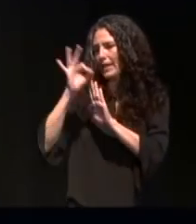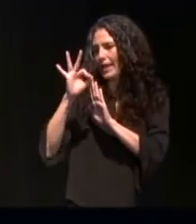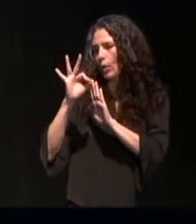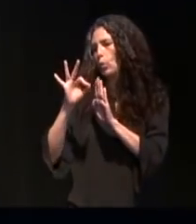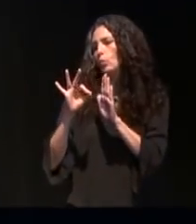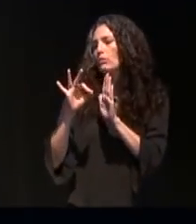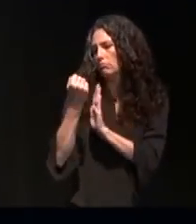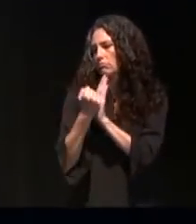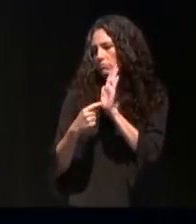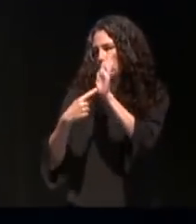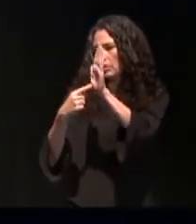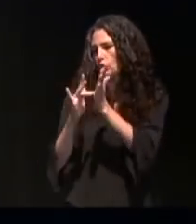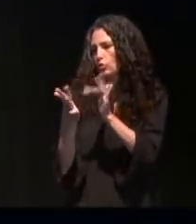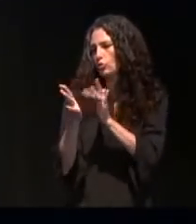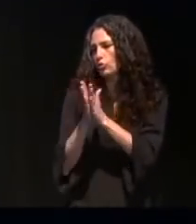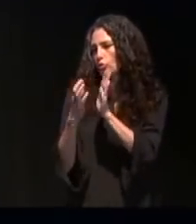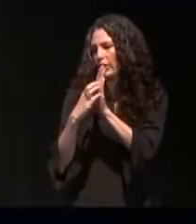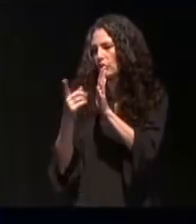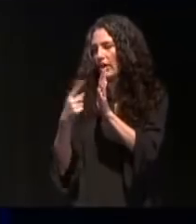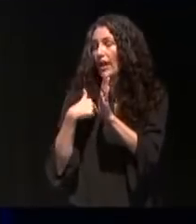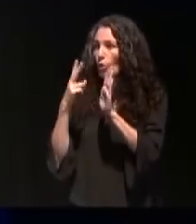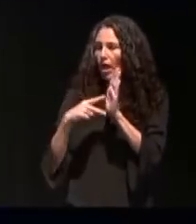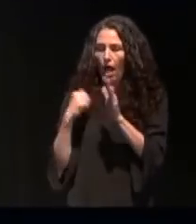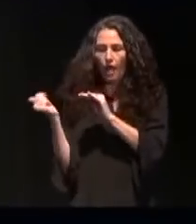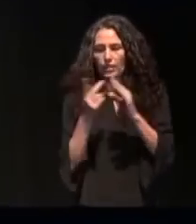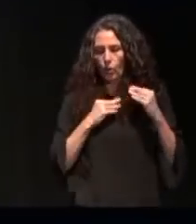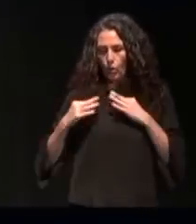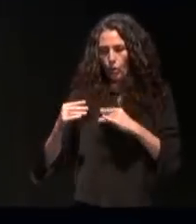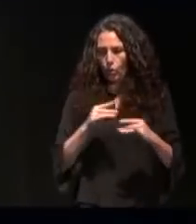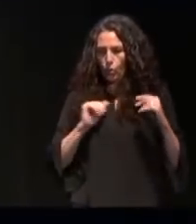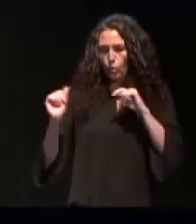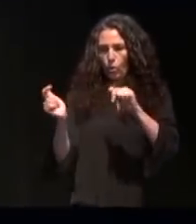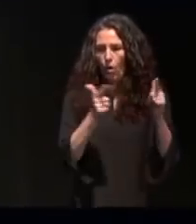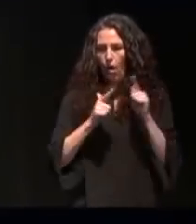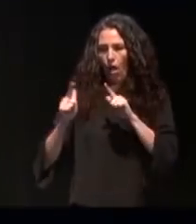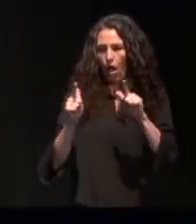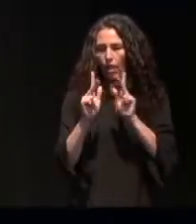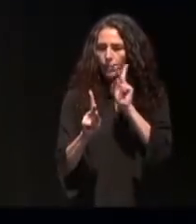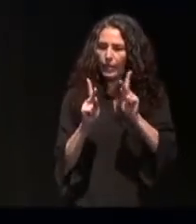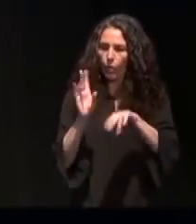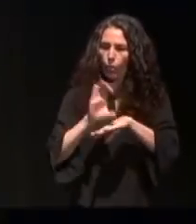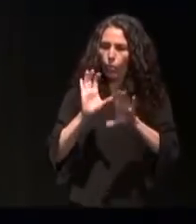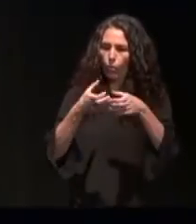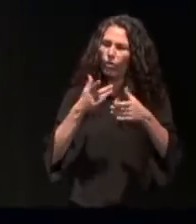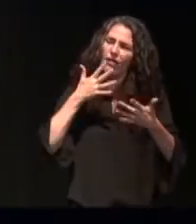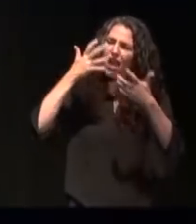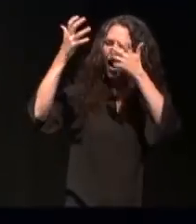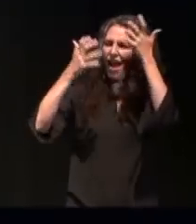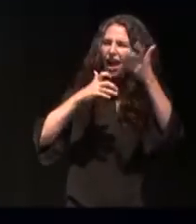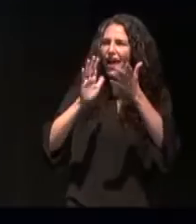read it. As I began to read it, all of this movement started to take place in the congregation. People were yelling and they were applauding